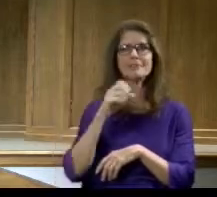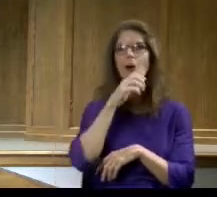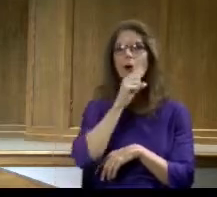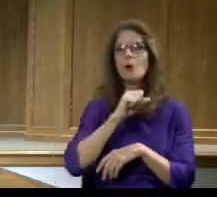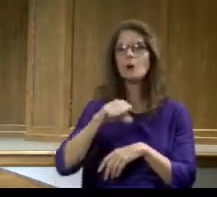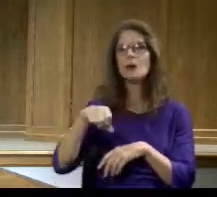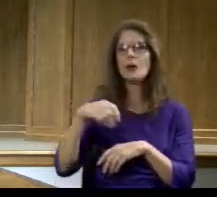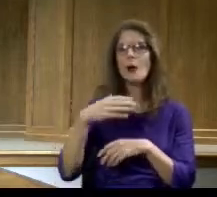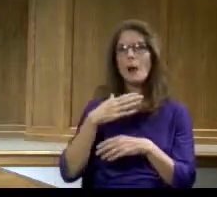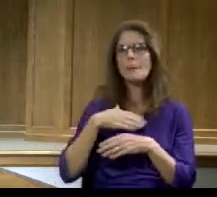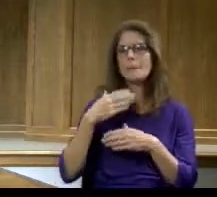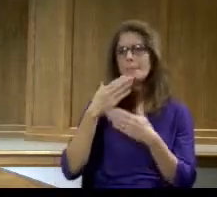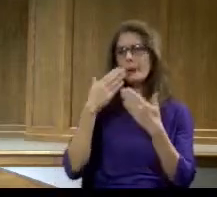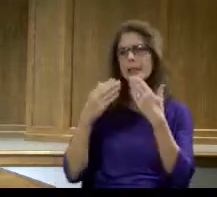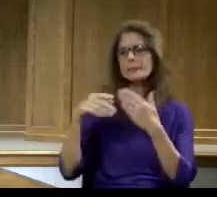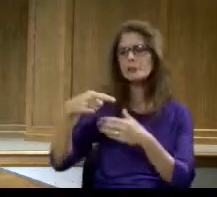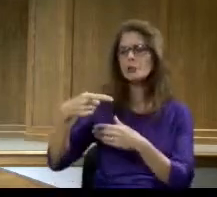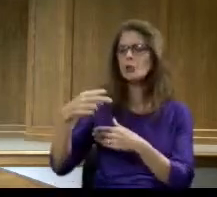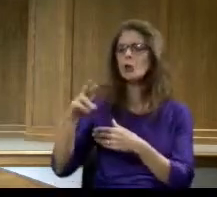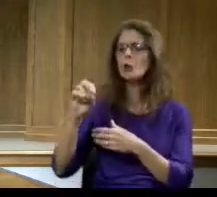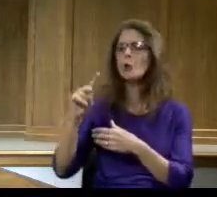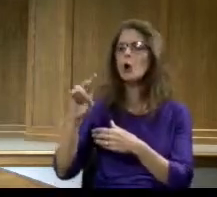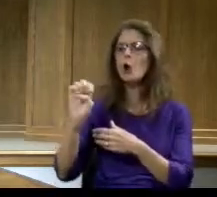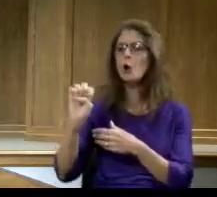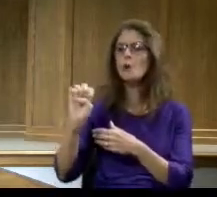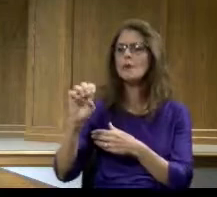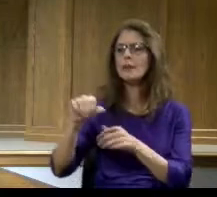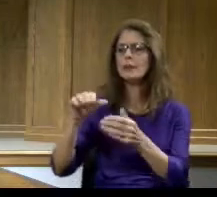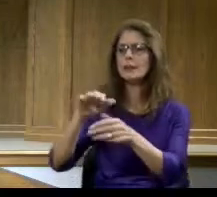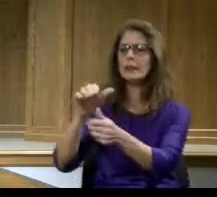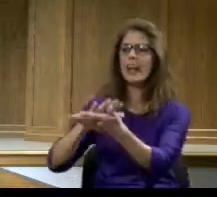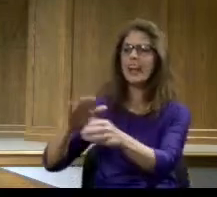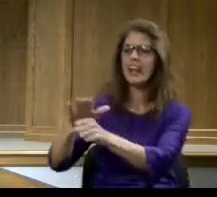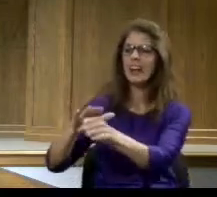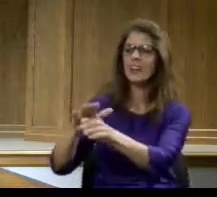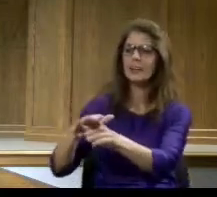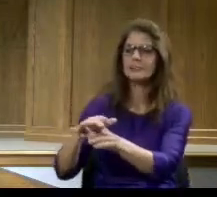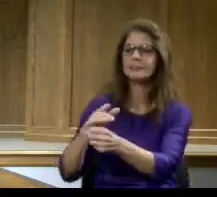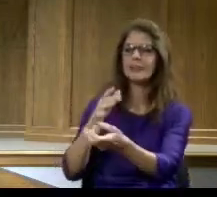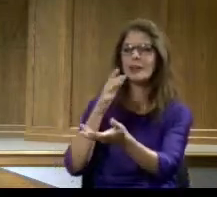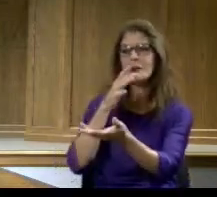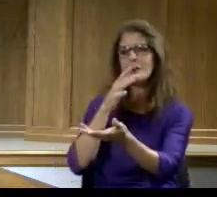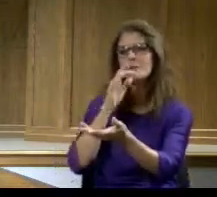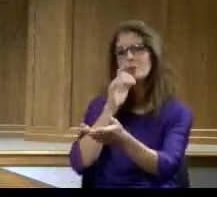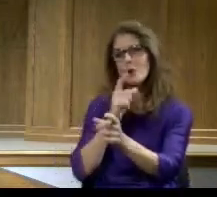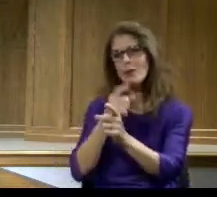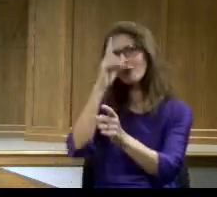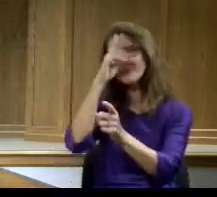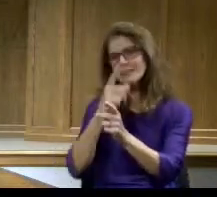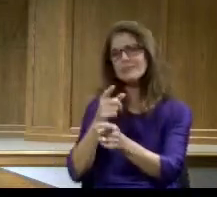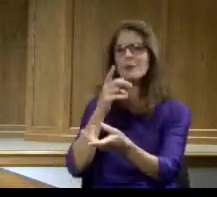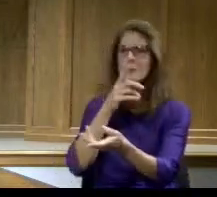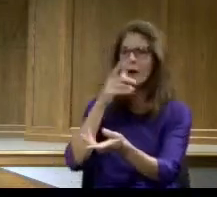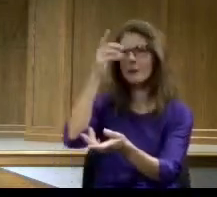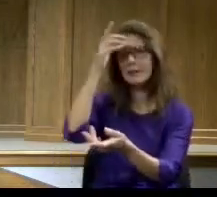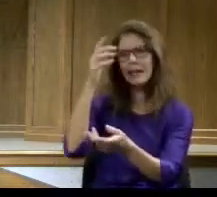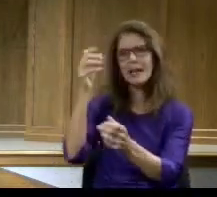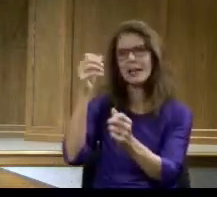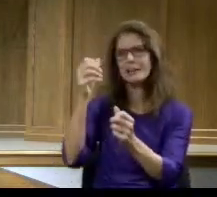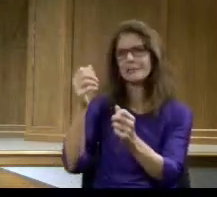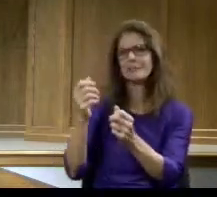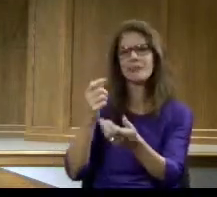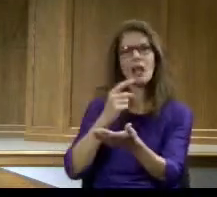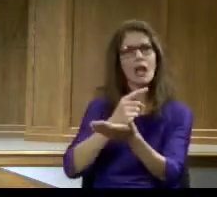and sister, mom, dad. And every Sunday morning, we were in the car to go to